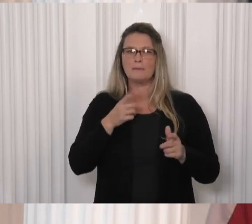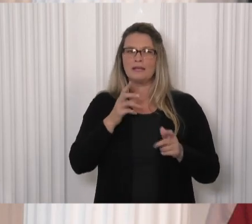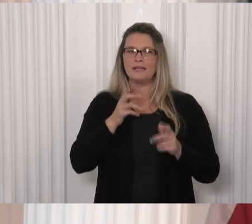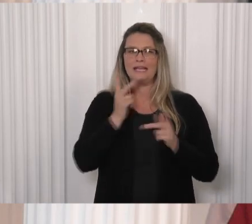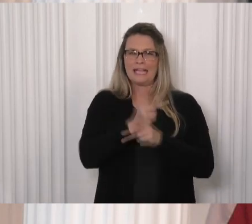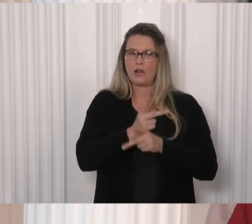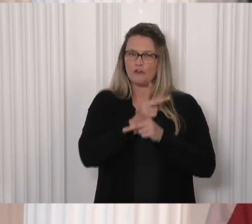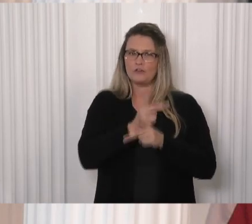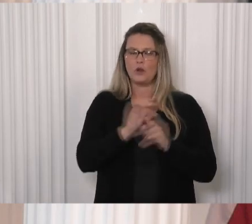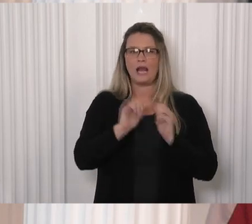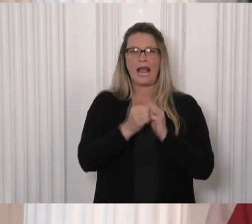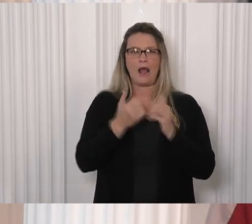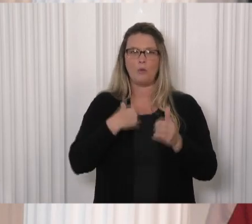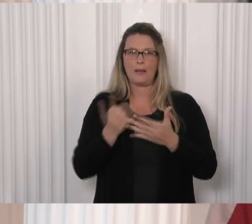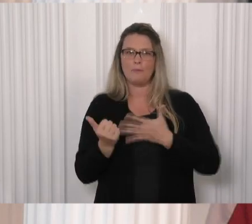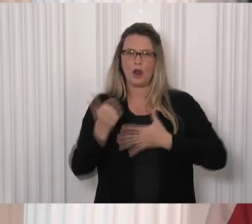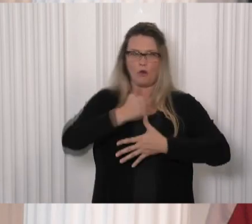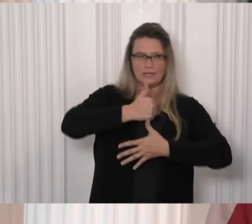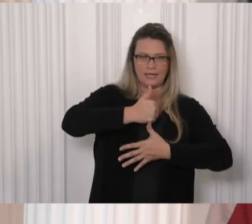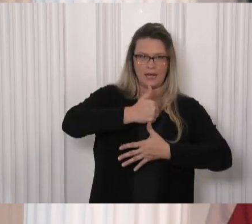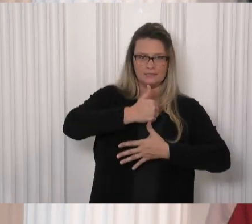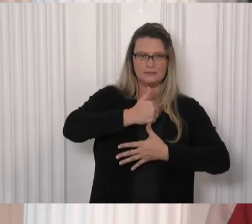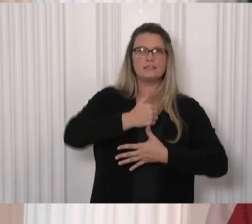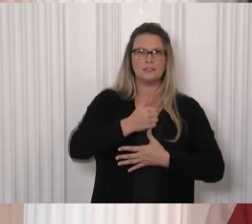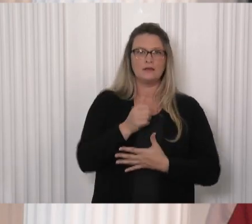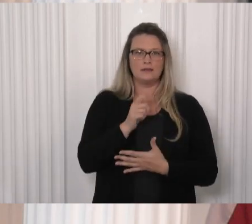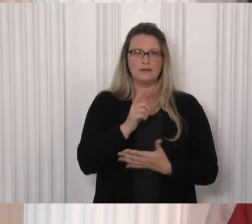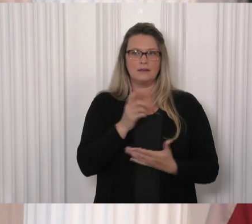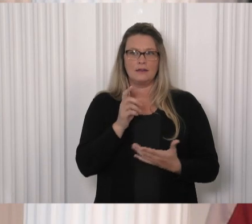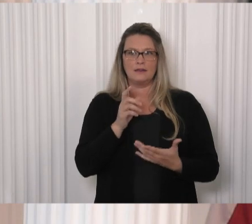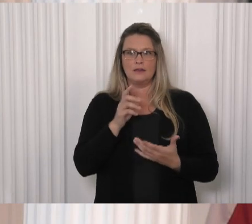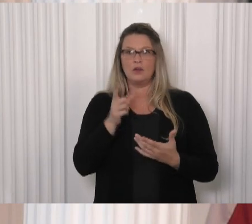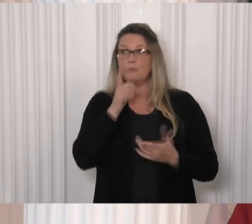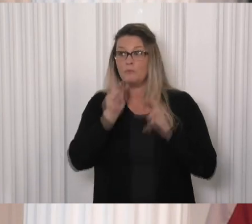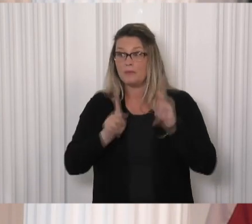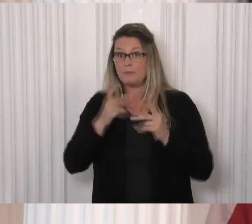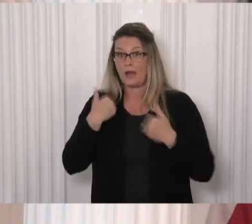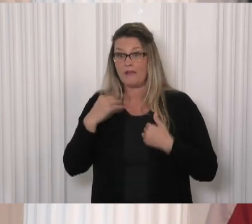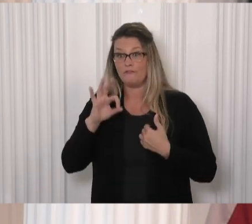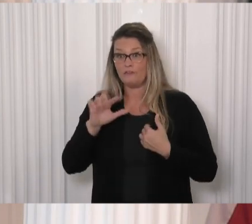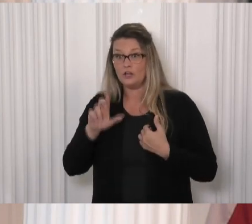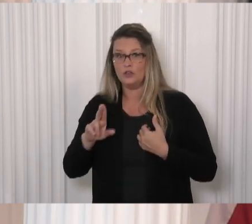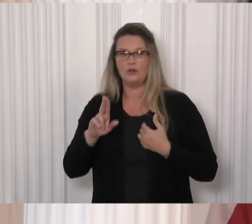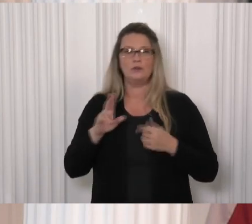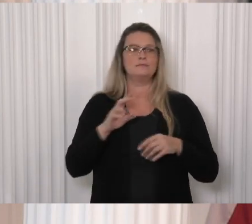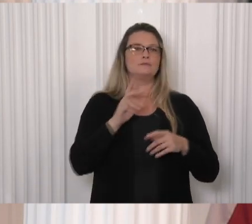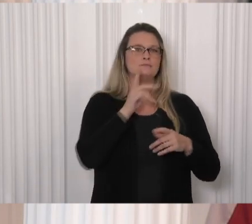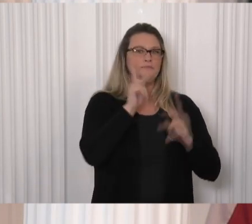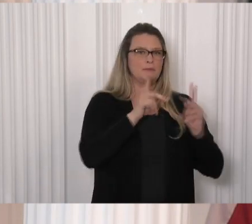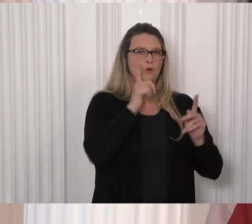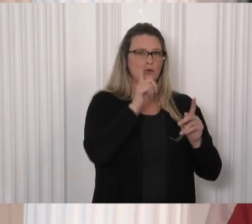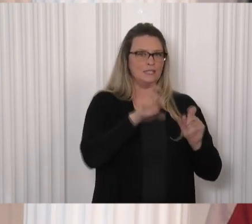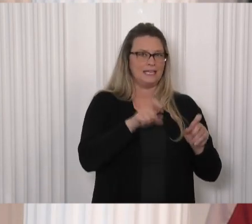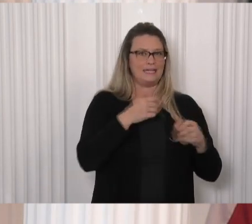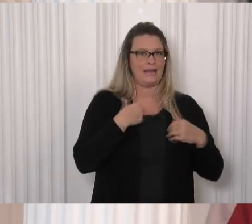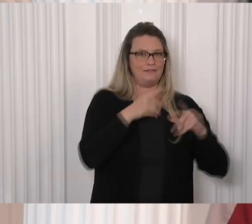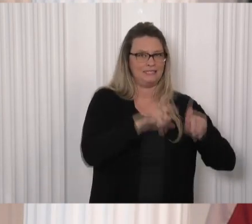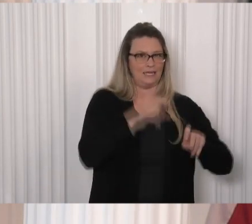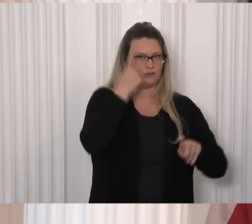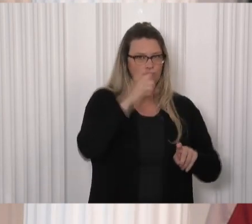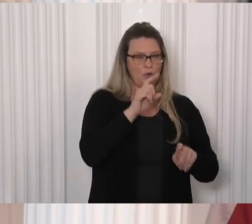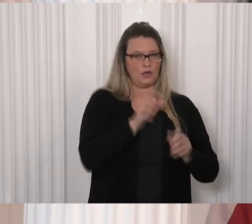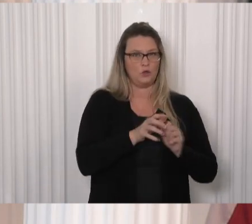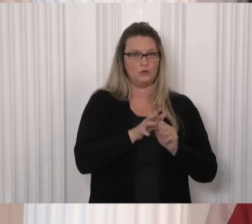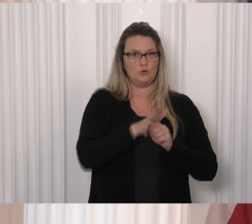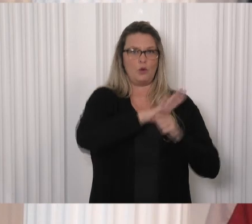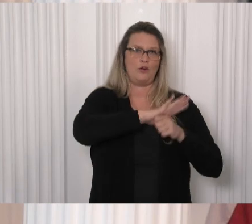those tests that are used so that we really make sure they are the ones that make the biggest difference in terms of action. And we can speak more about what that looks like to